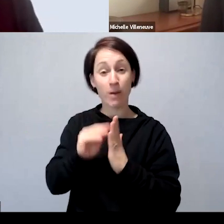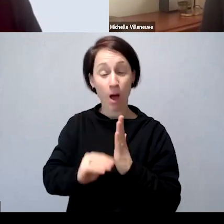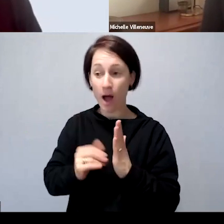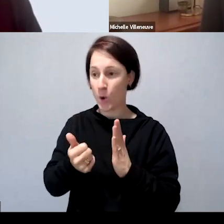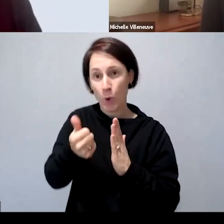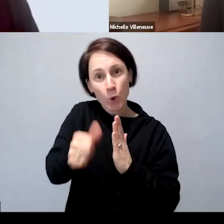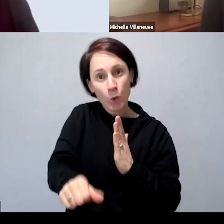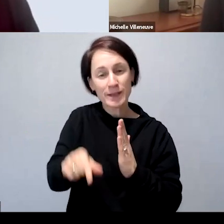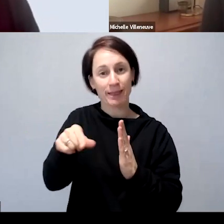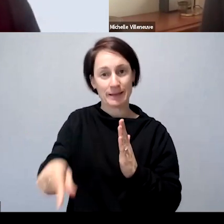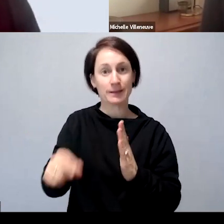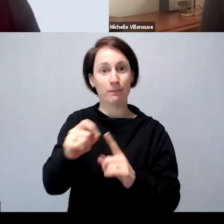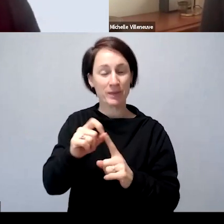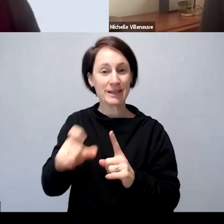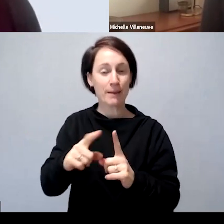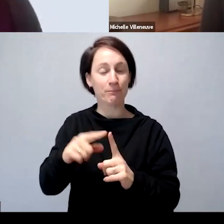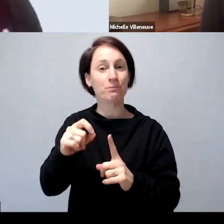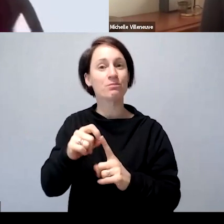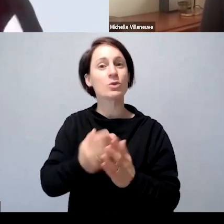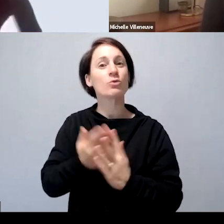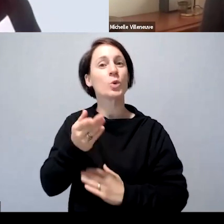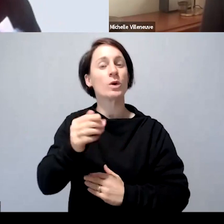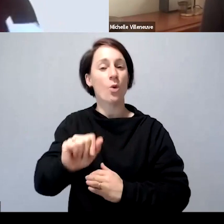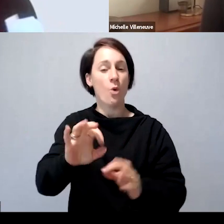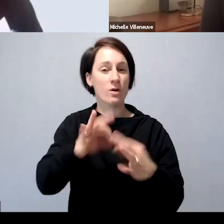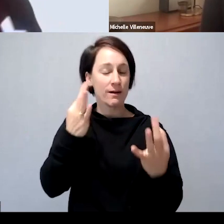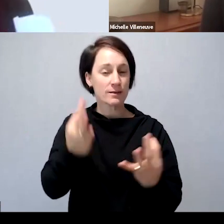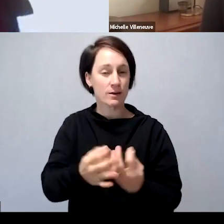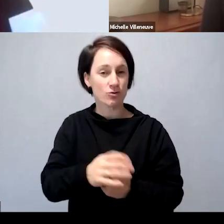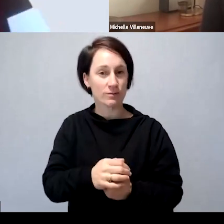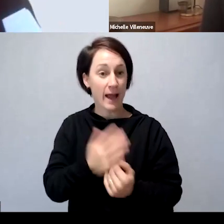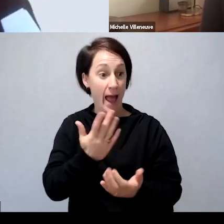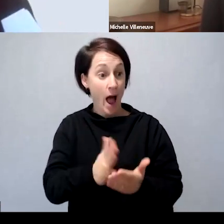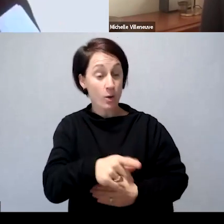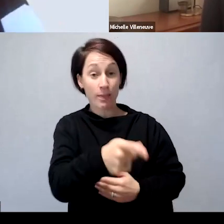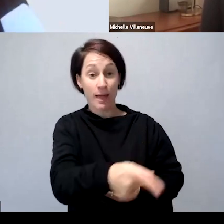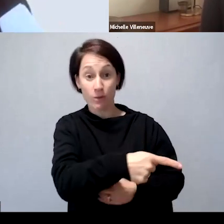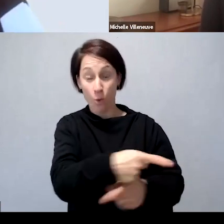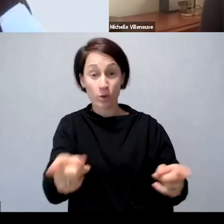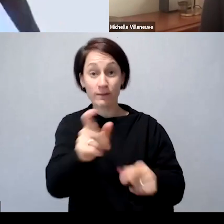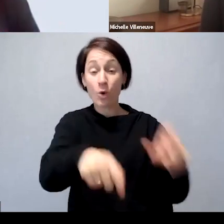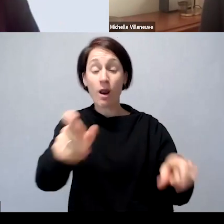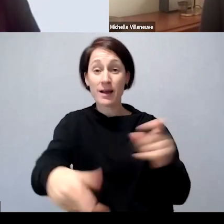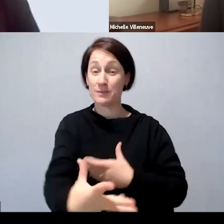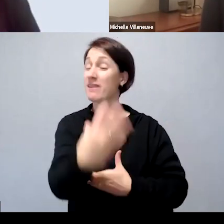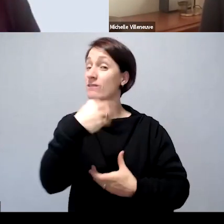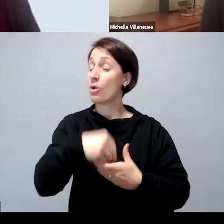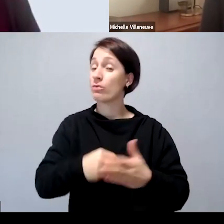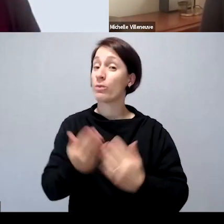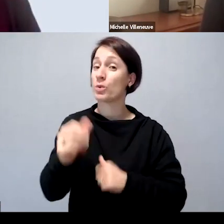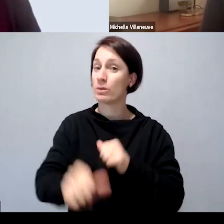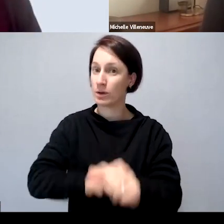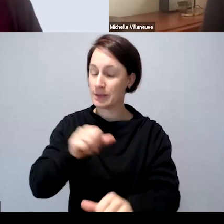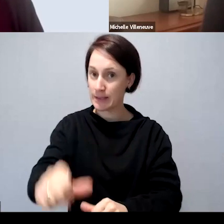ways can the people that you support be actively engaged and involved and part of that process? I think the